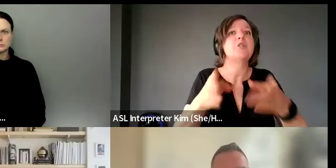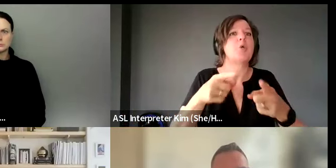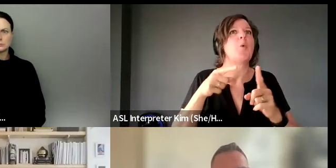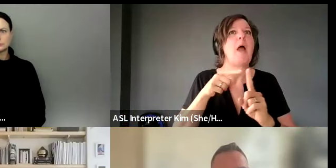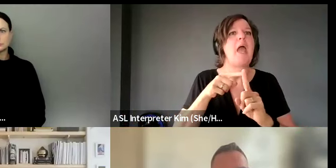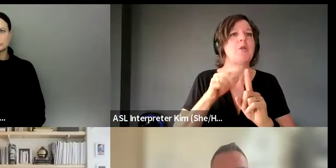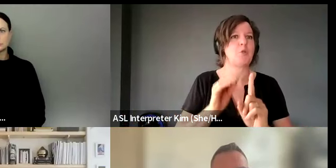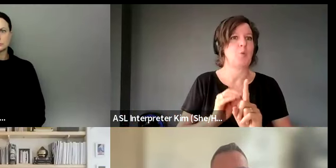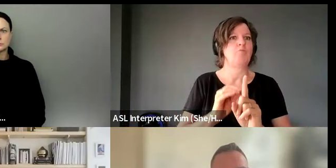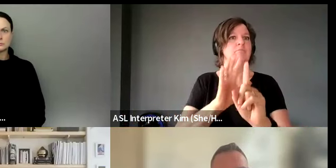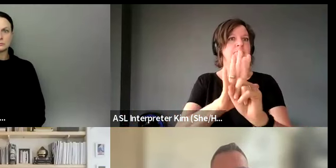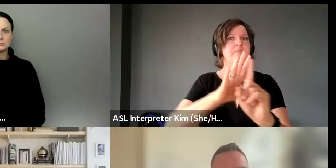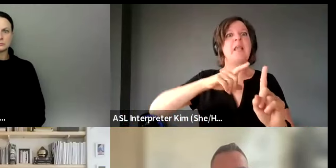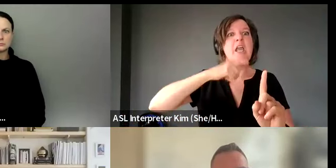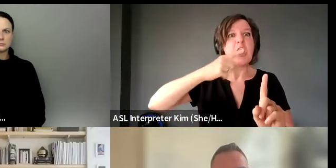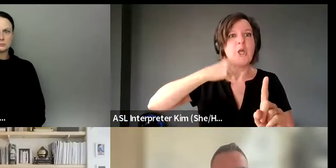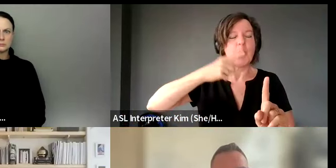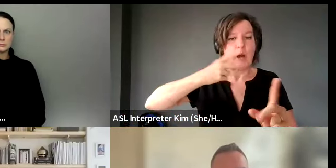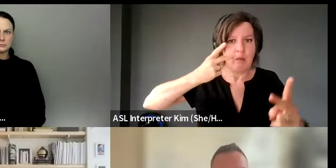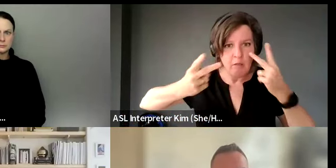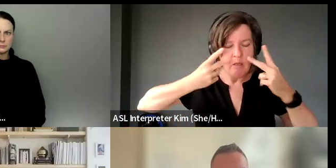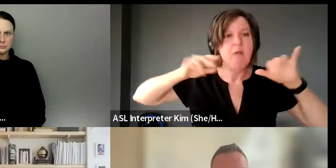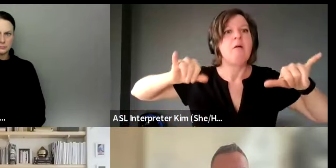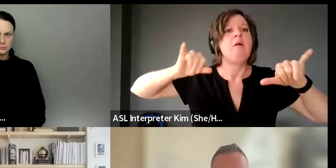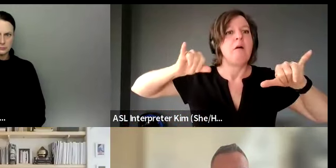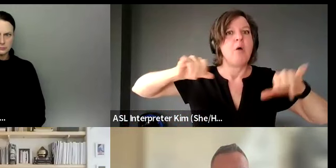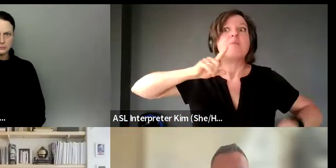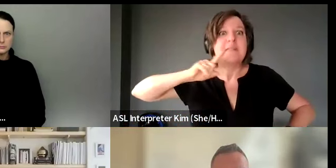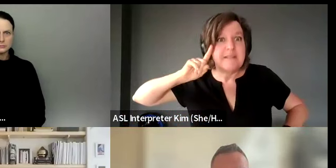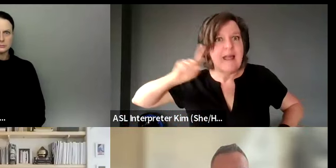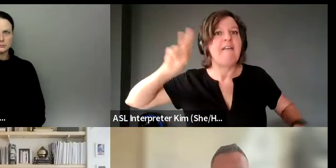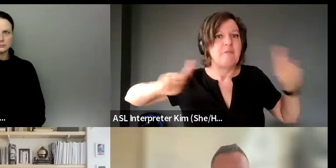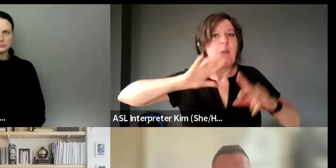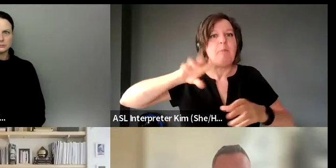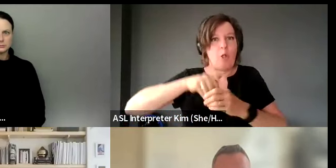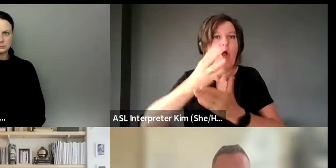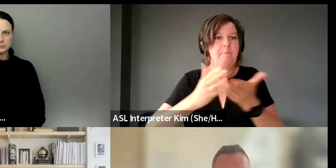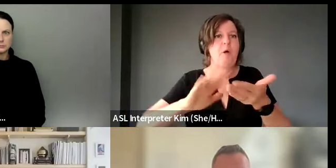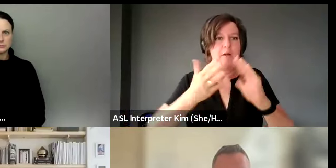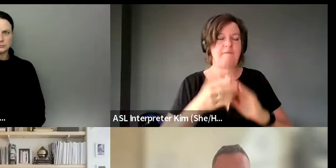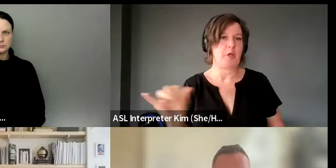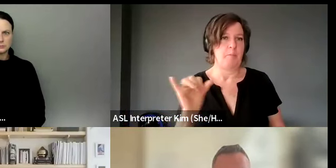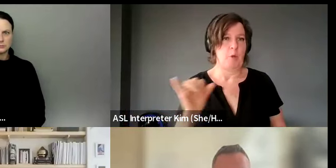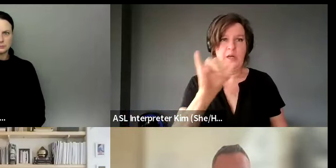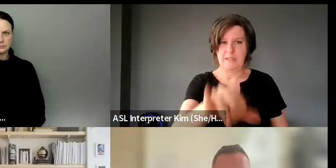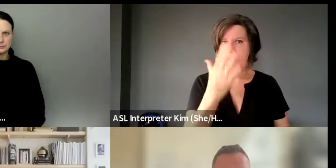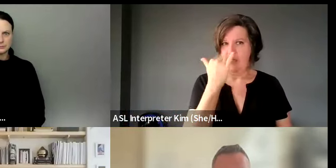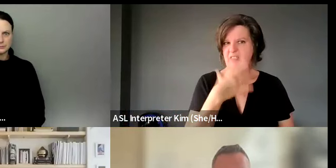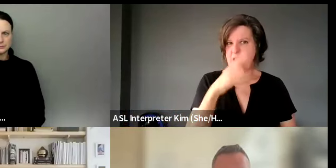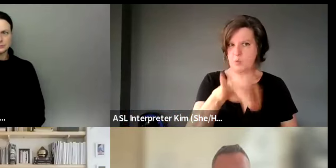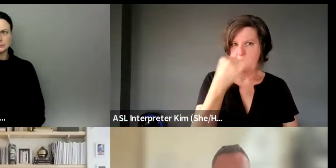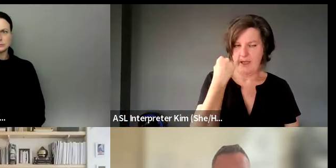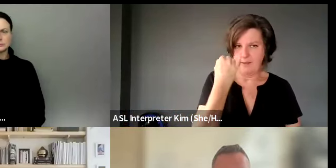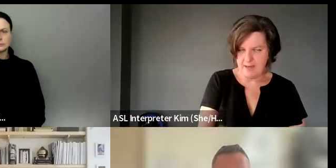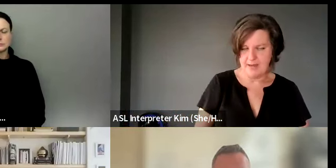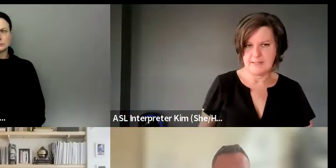for hearing people to see that deaf people are part of the community. So that's what I like about that. And then,